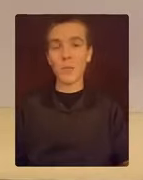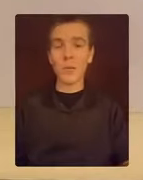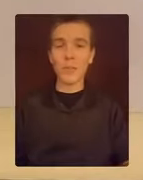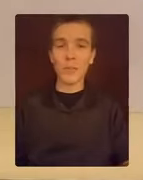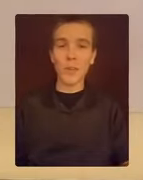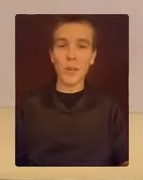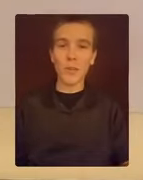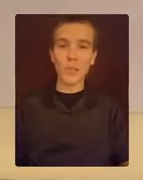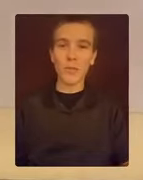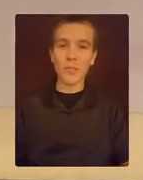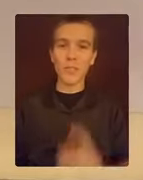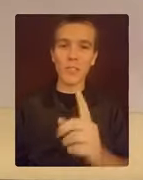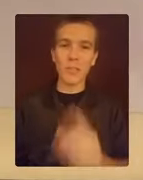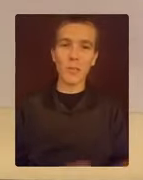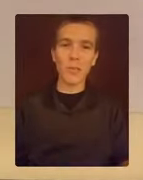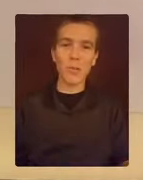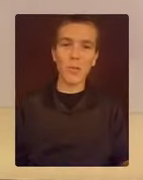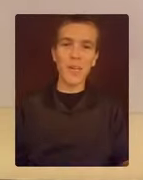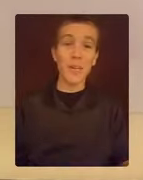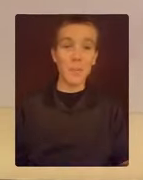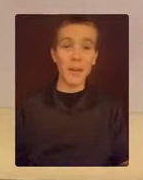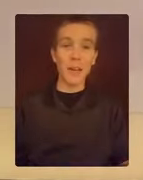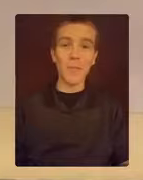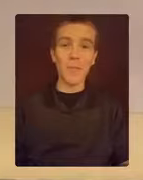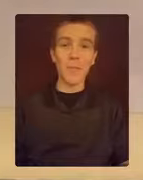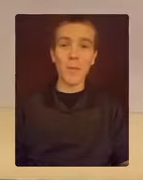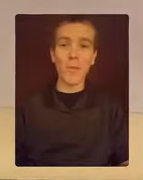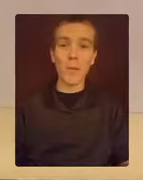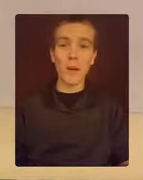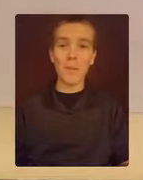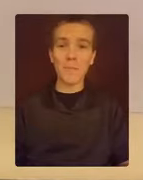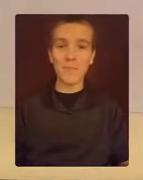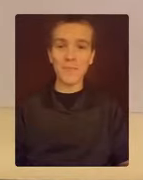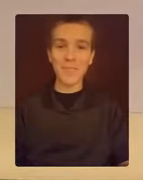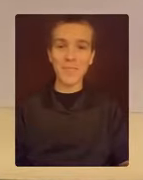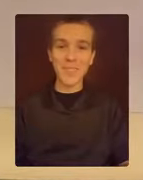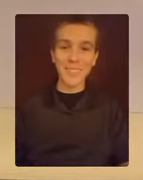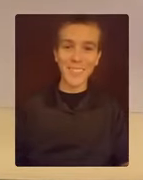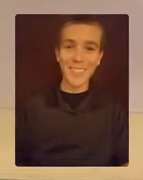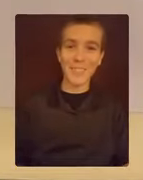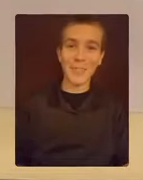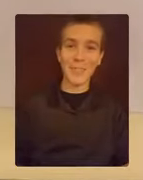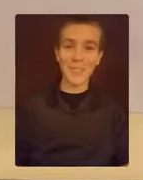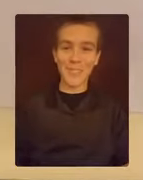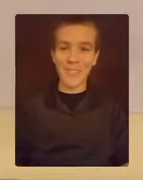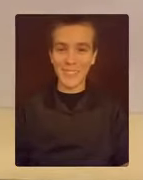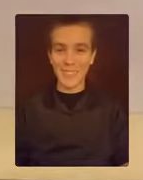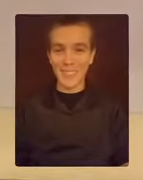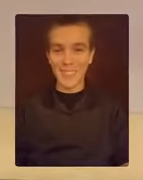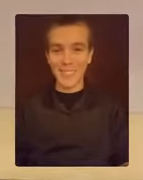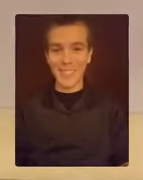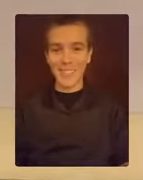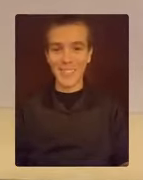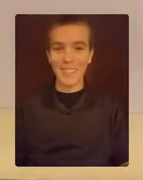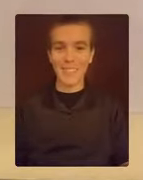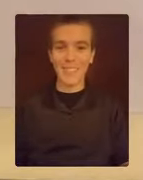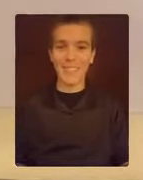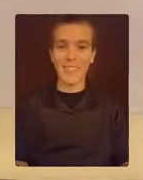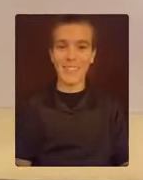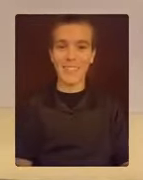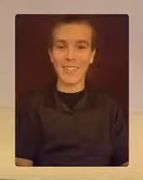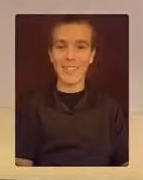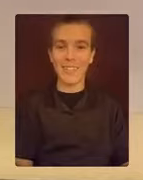lights the way through the darkness for even a single soul, and my life will have been worthwhile. And get with me and reschedule so you can talk